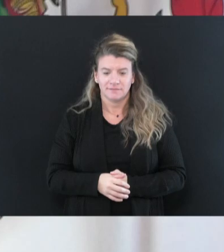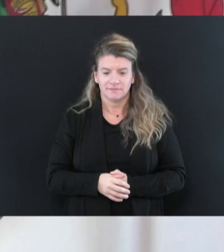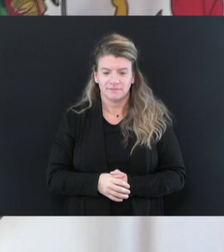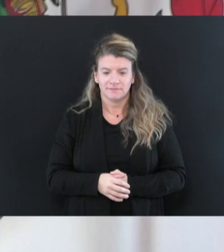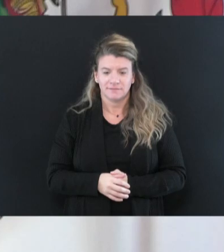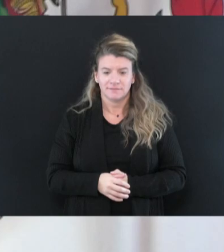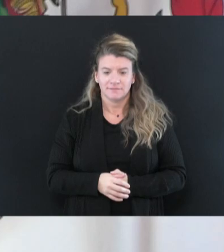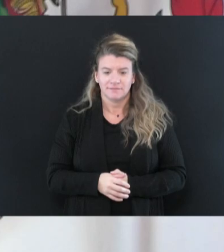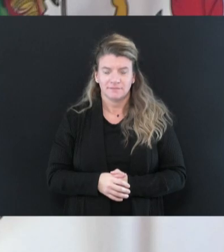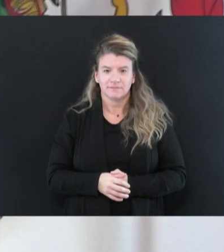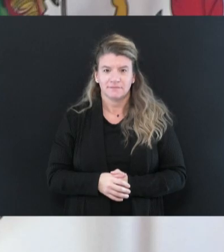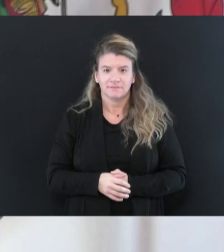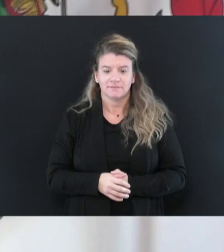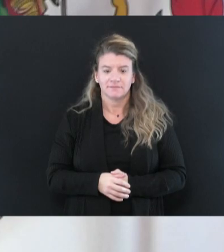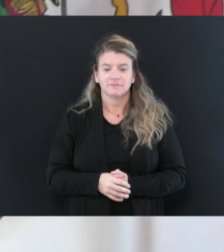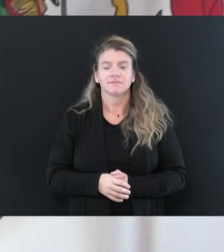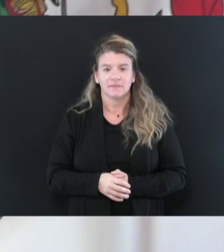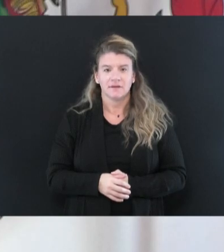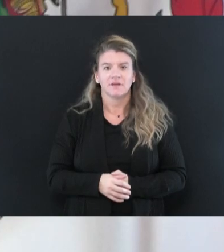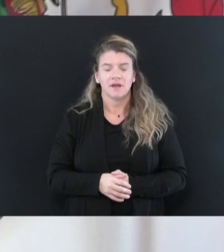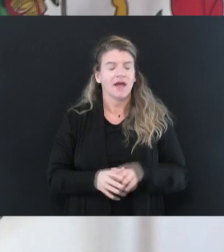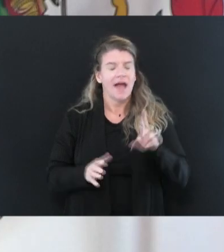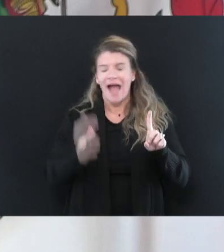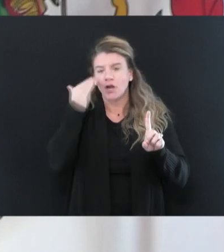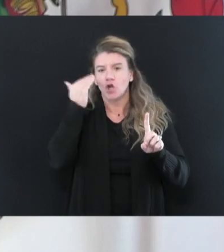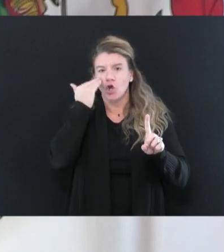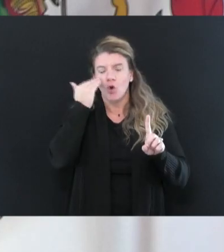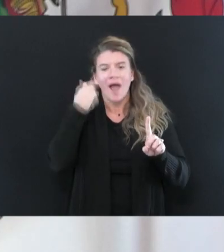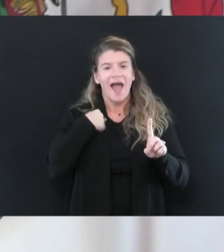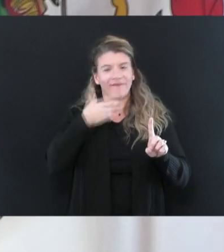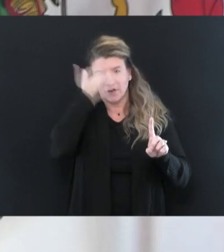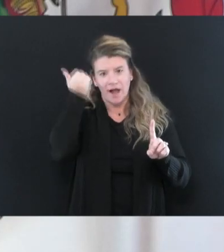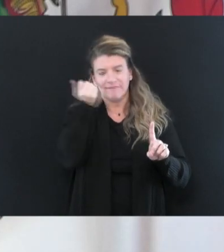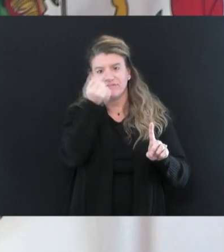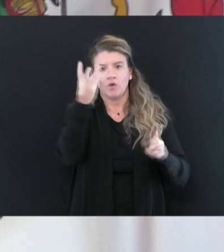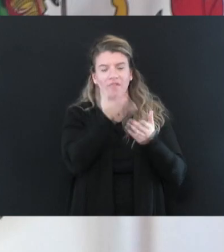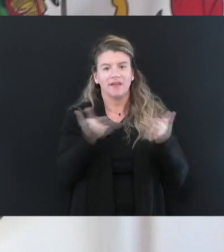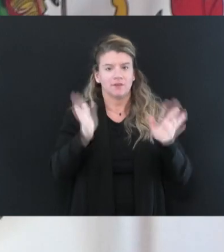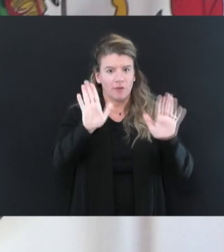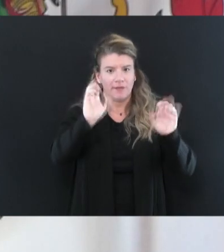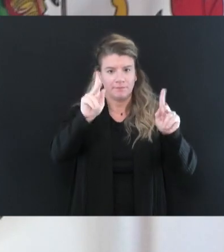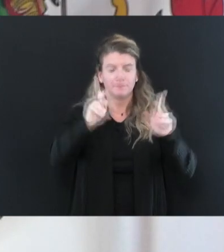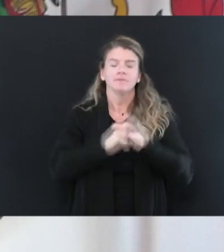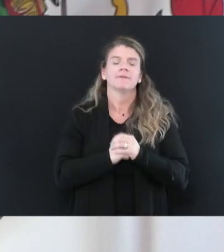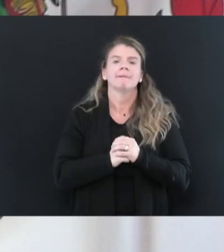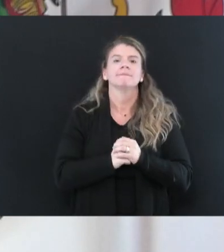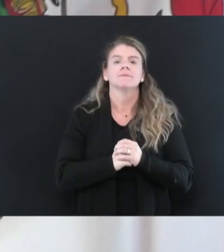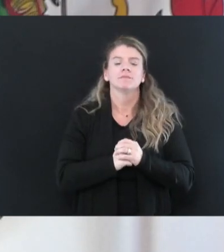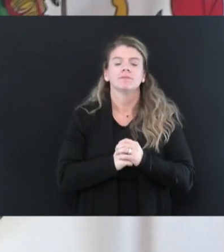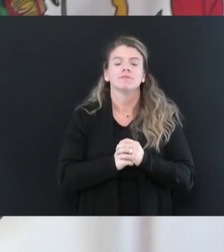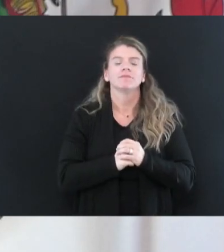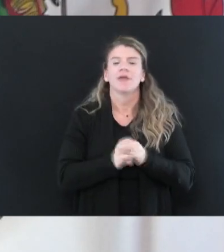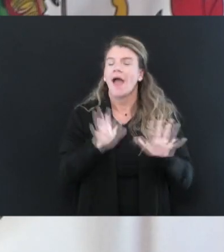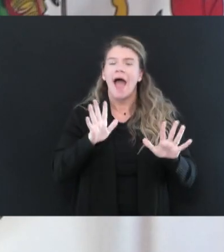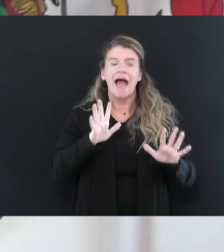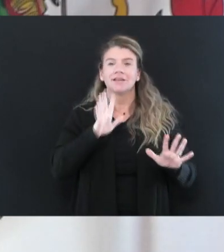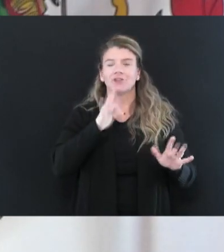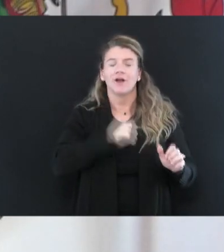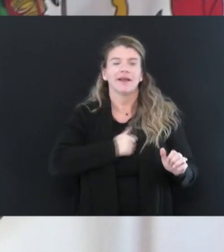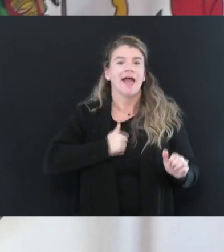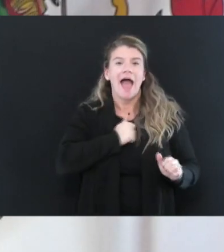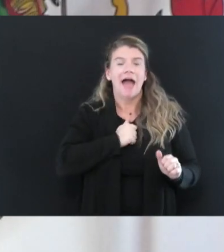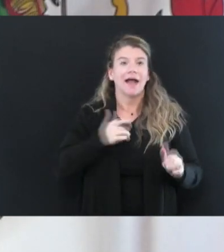what? Yeah, I have left out 2 or 3 things. Okay. I got kind of worked up about that. Please